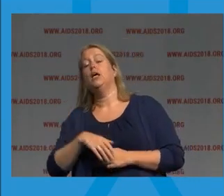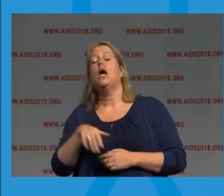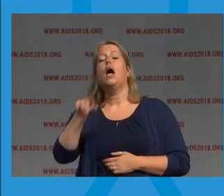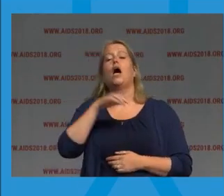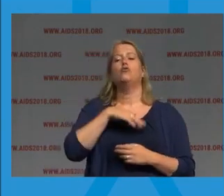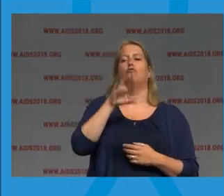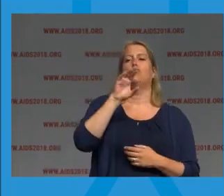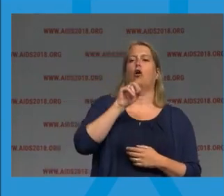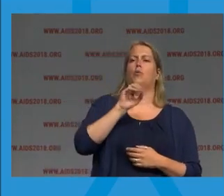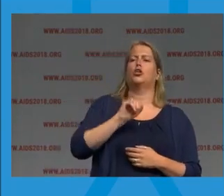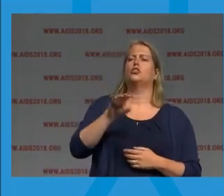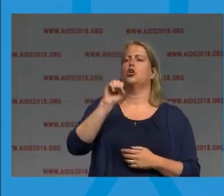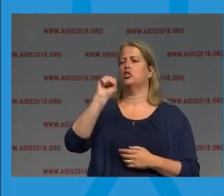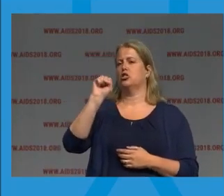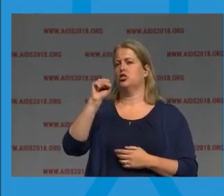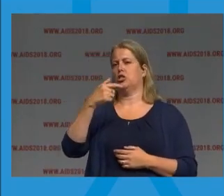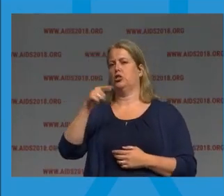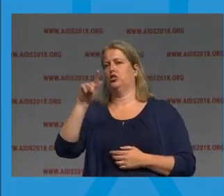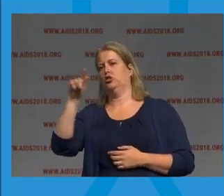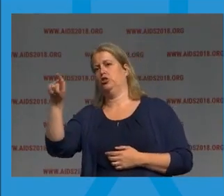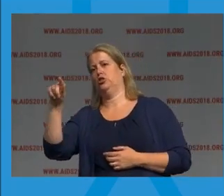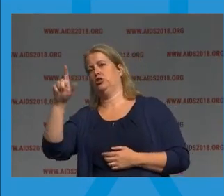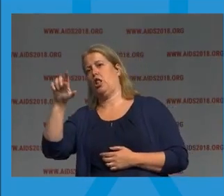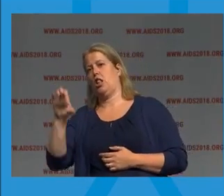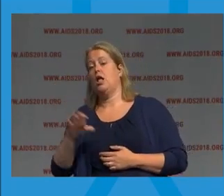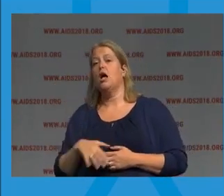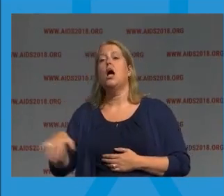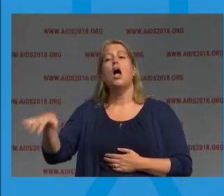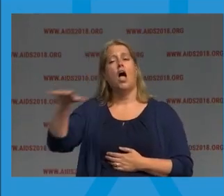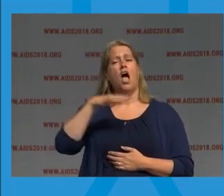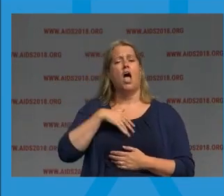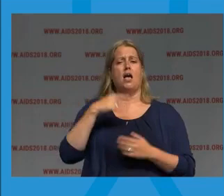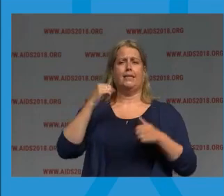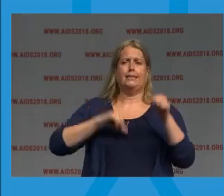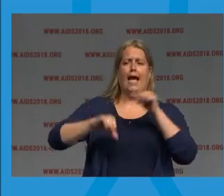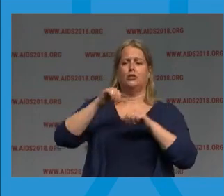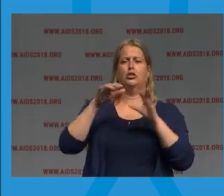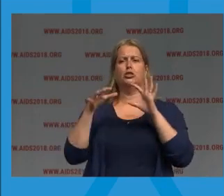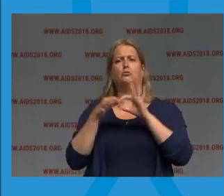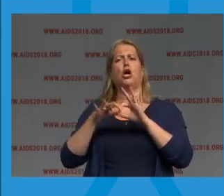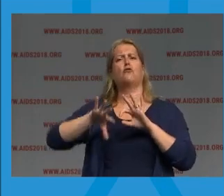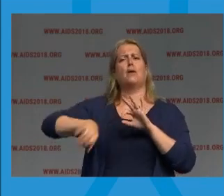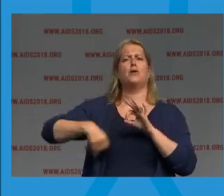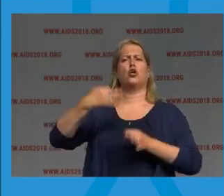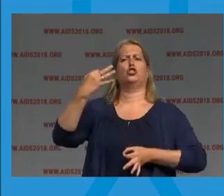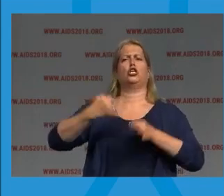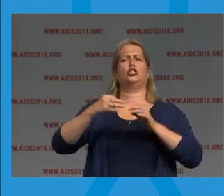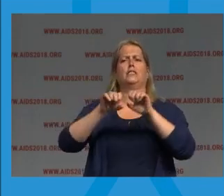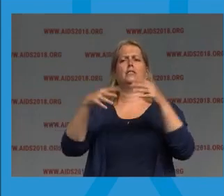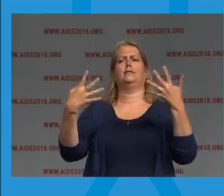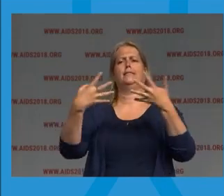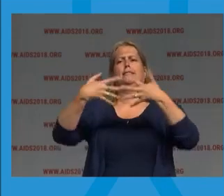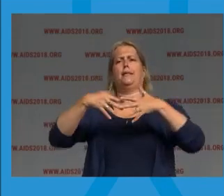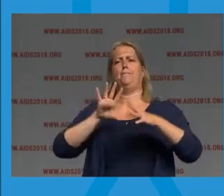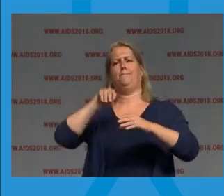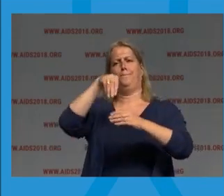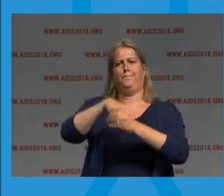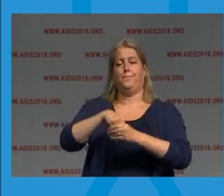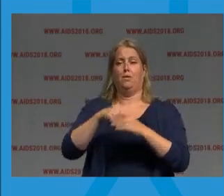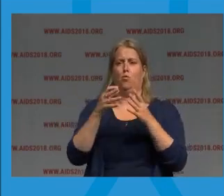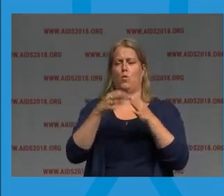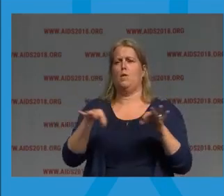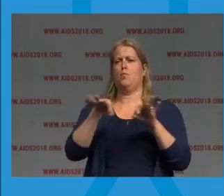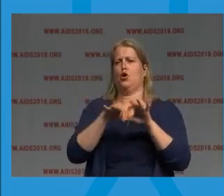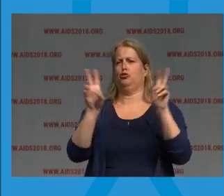HIV science into the criminal justice system, a very important and timely topic. Alan and Robert. Thank you very much.